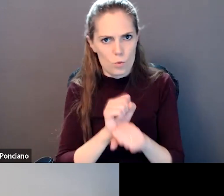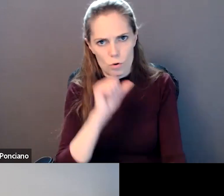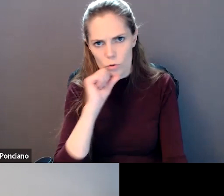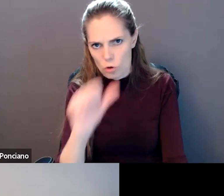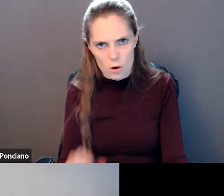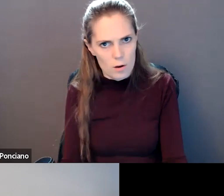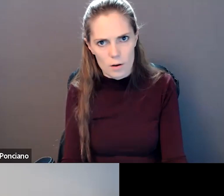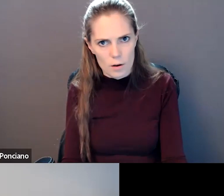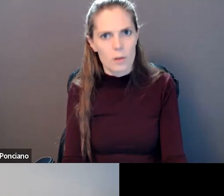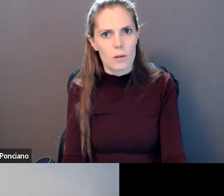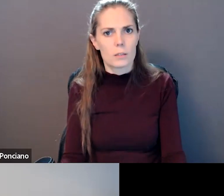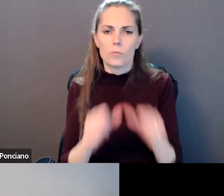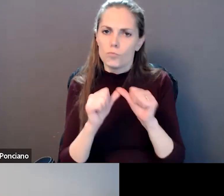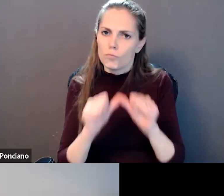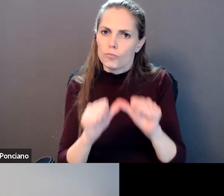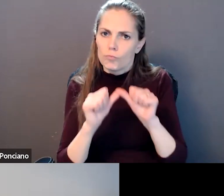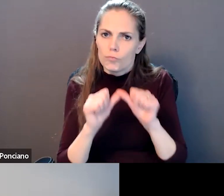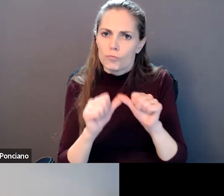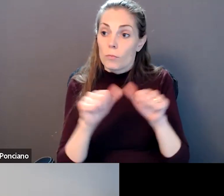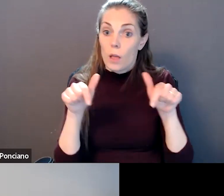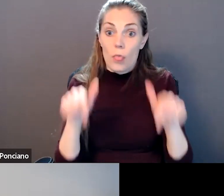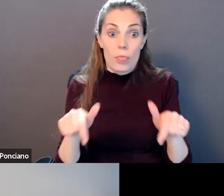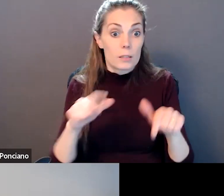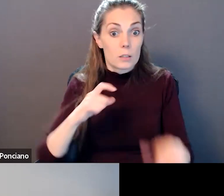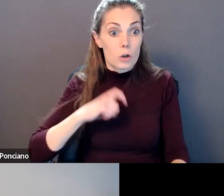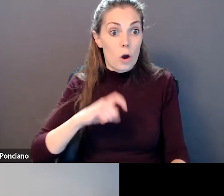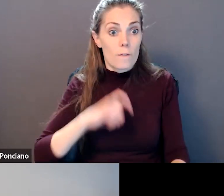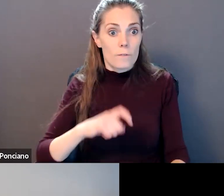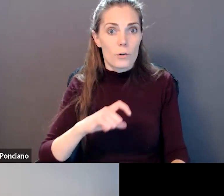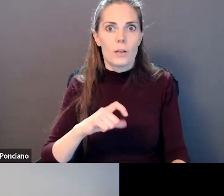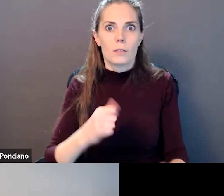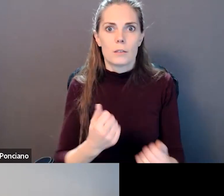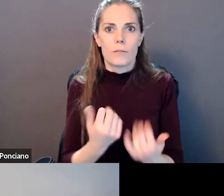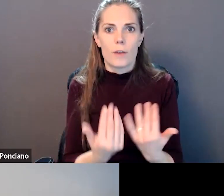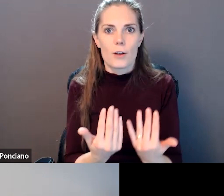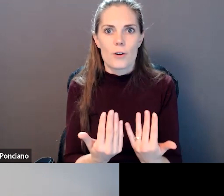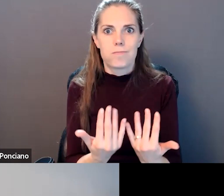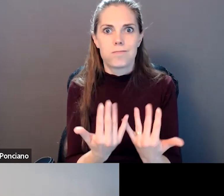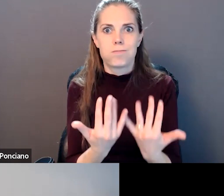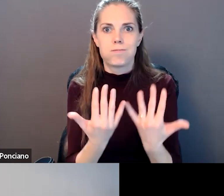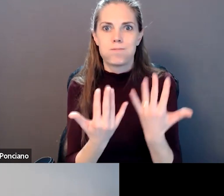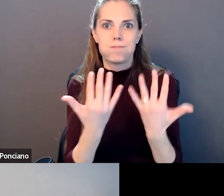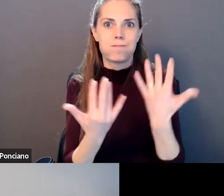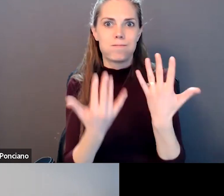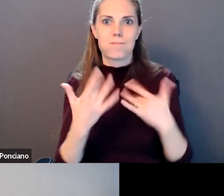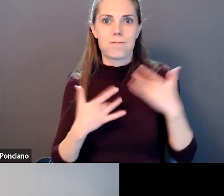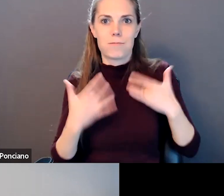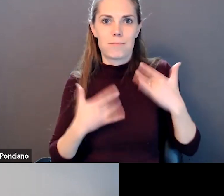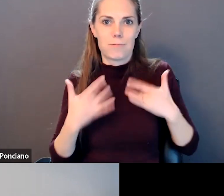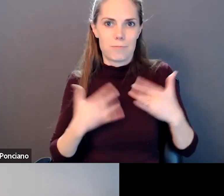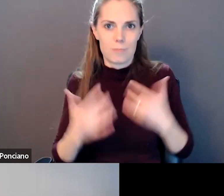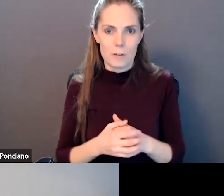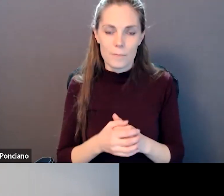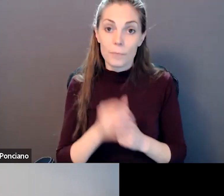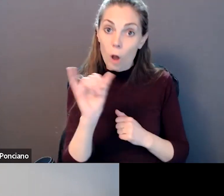work of this conference has added more fires, and you've also ensured there were more seats around those fires